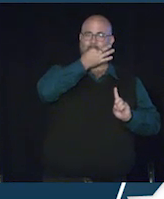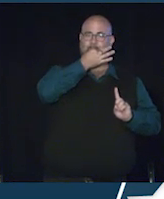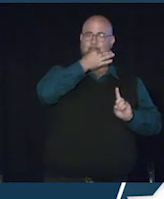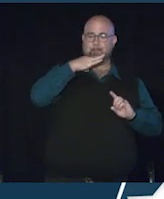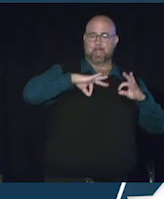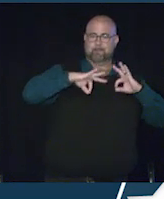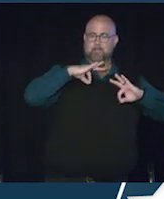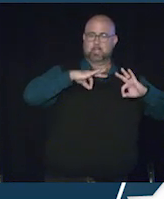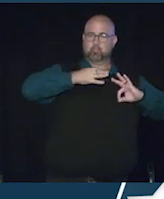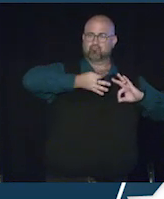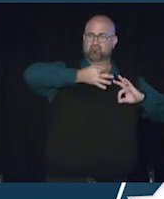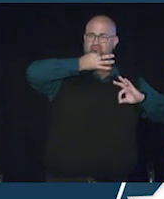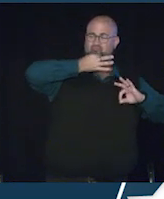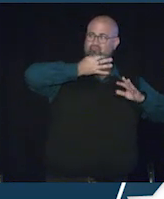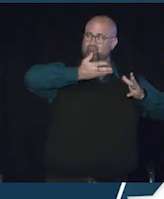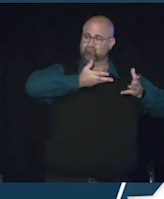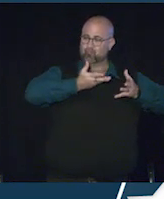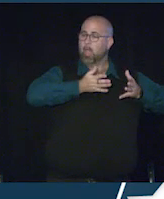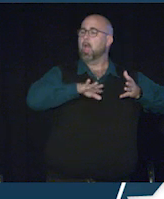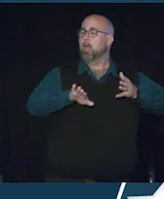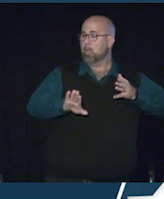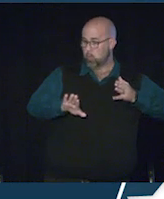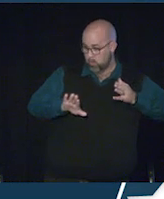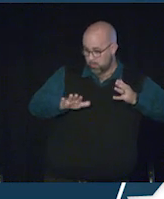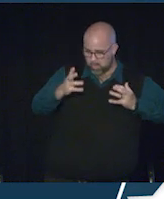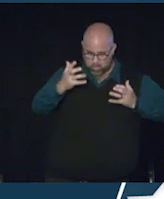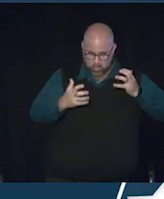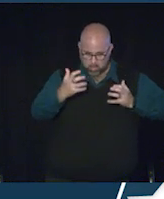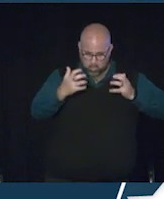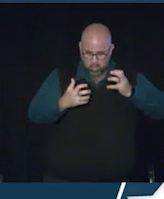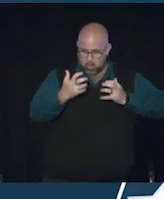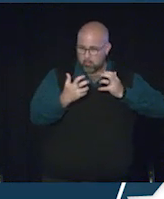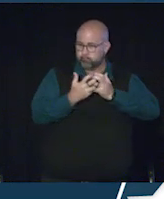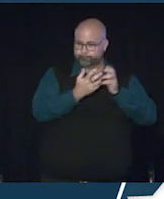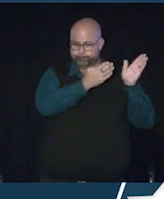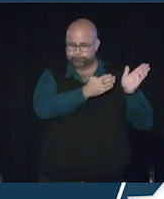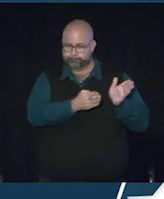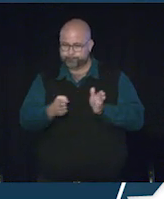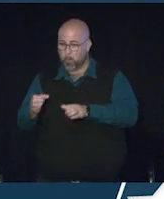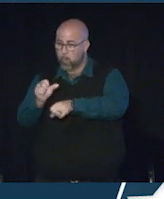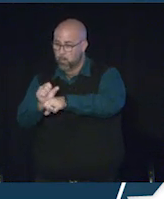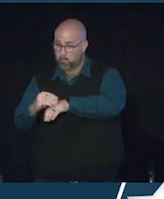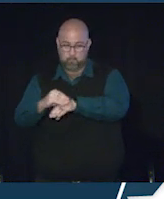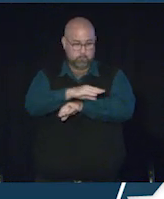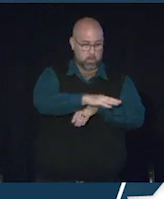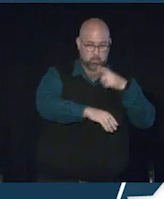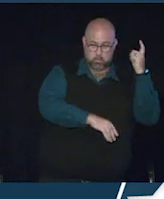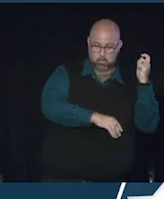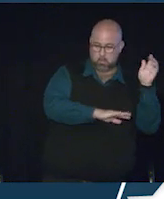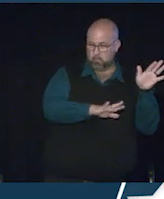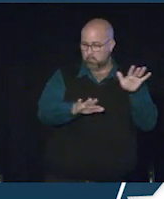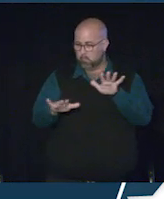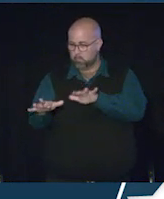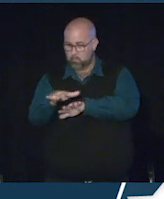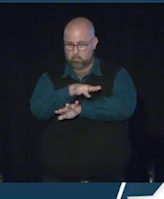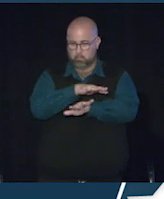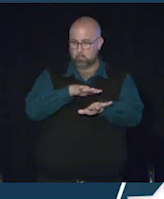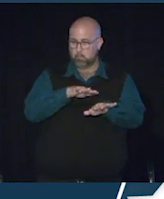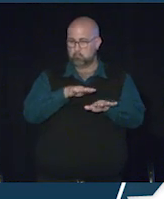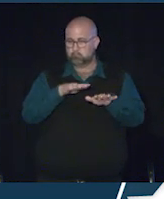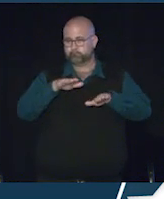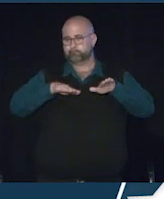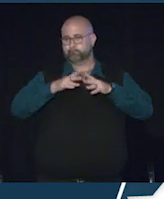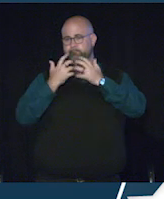provide individualized information about how working will affect their individual benefits. And that's really